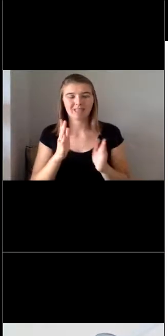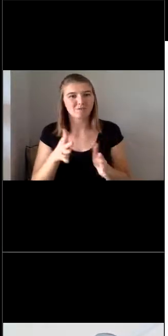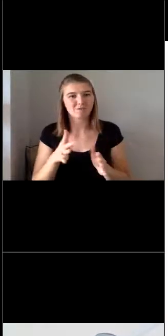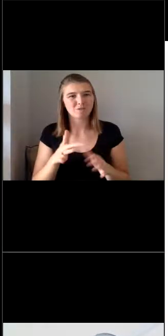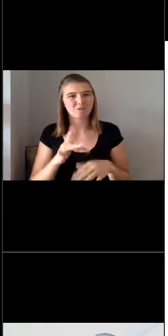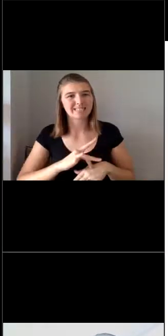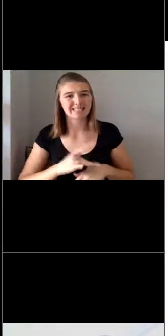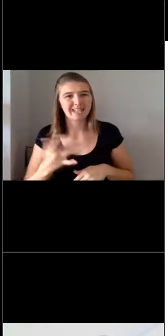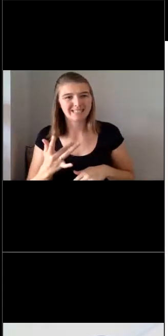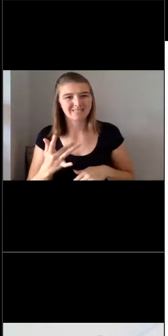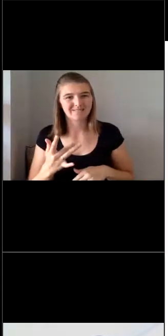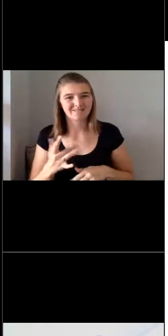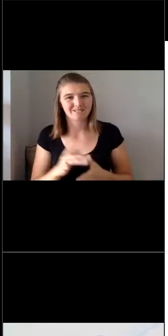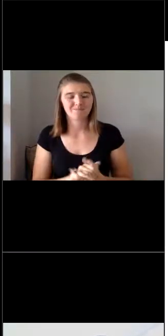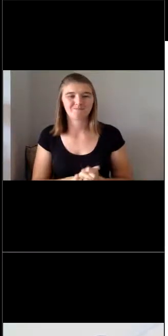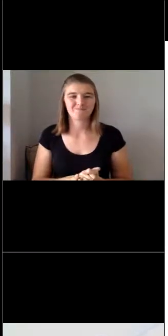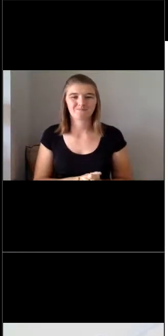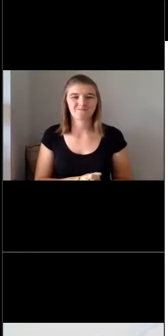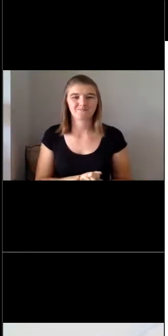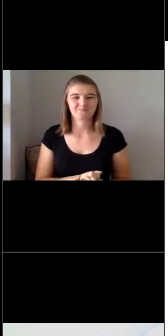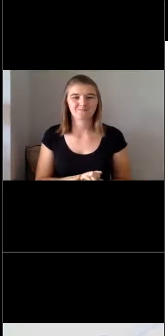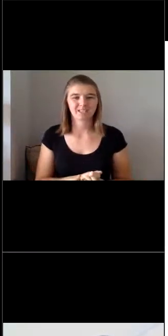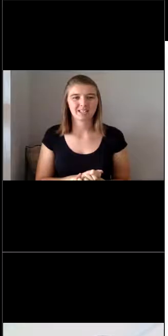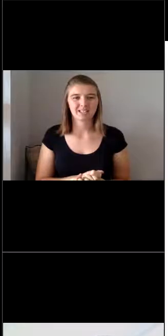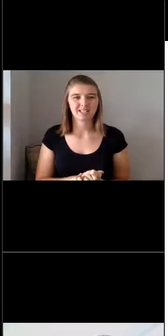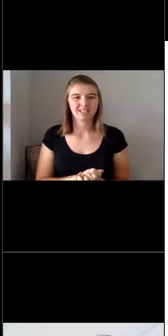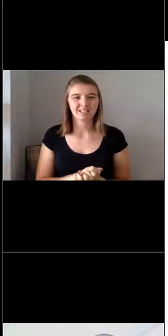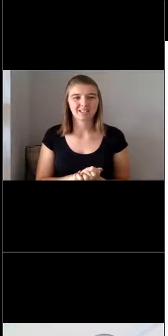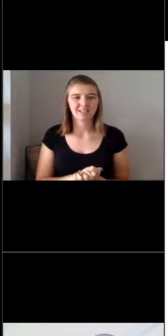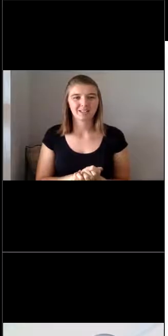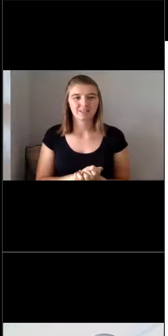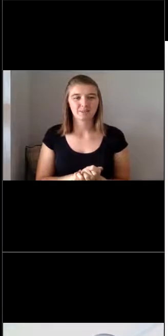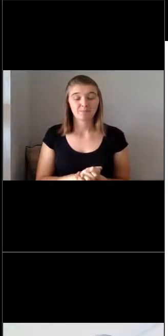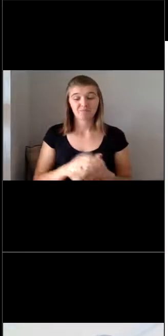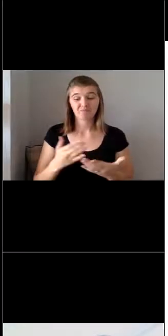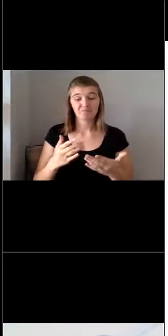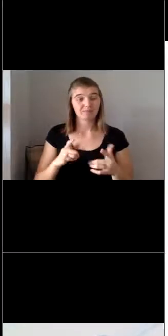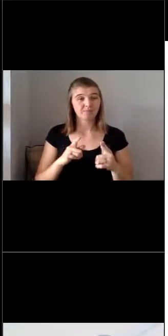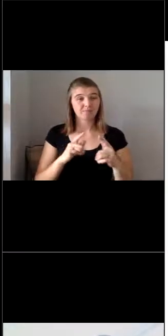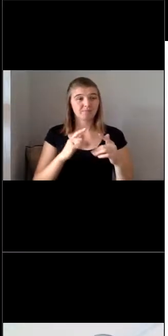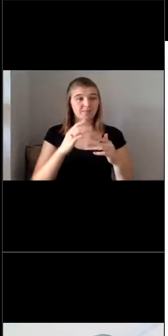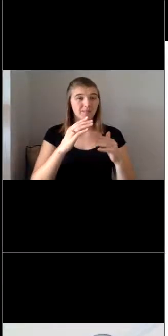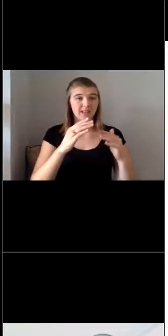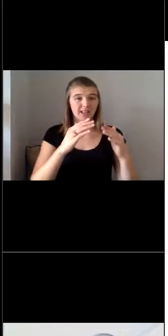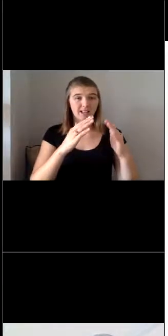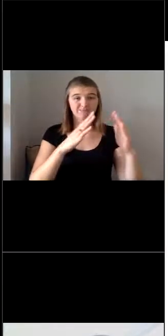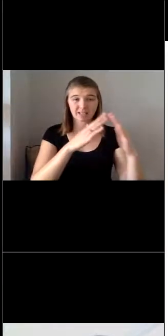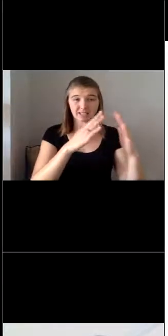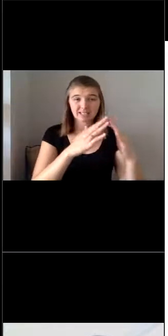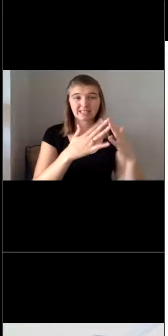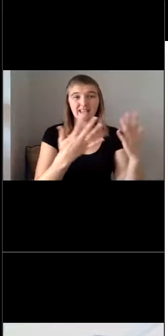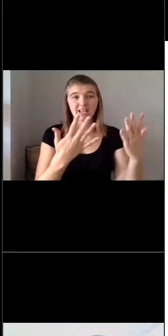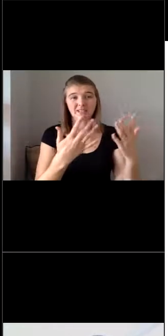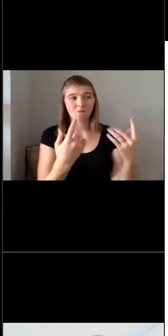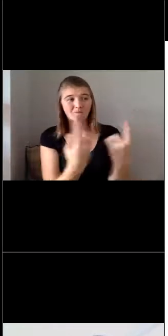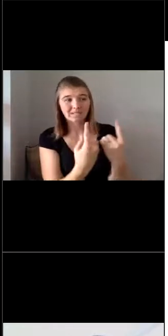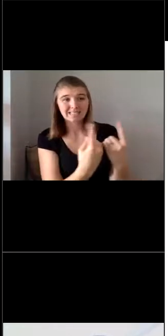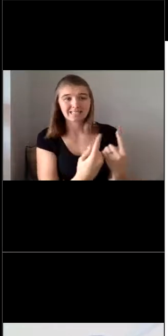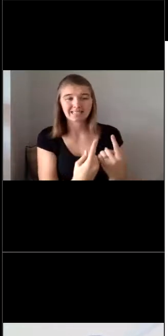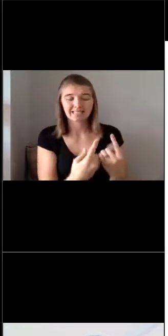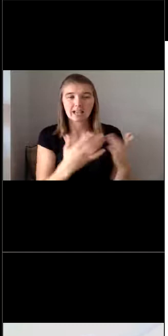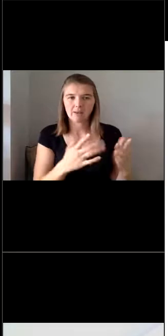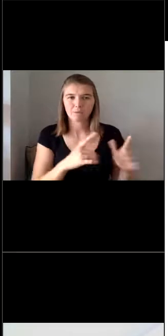and facilities, the science still needs to continue more than ever. And one of the